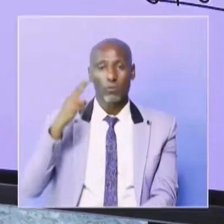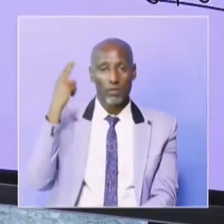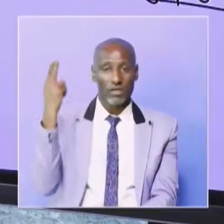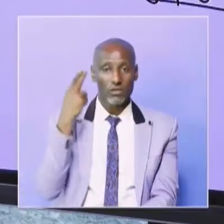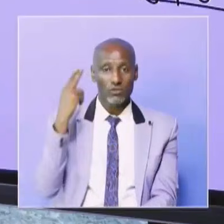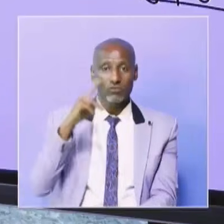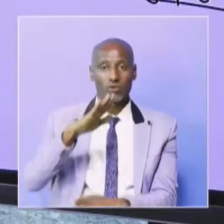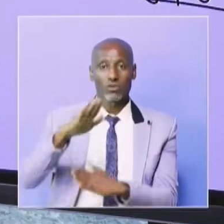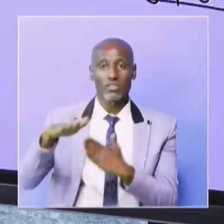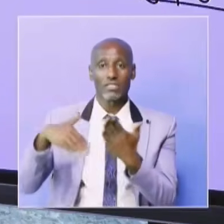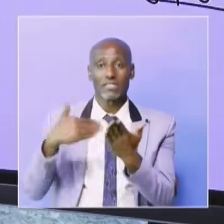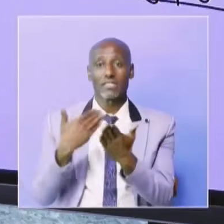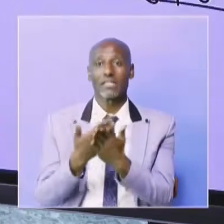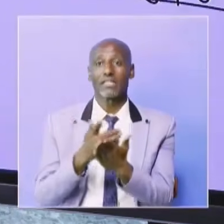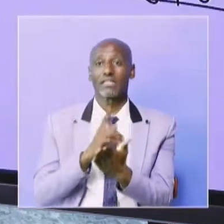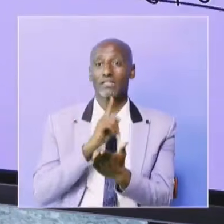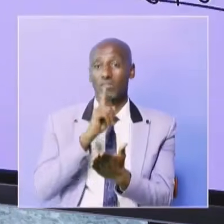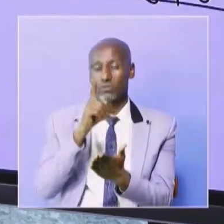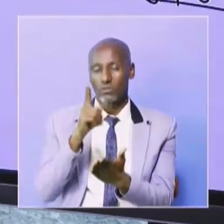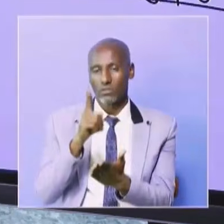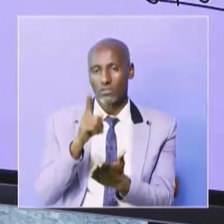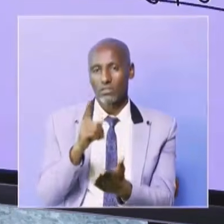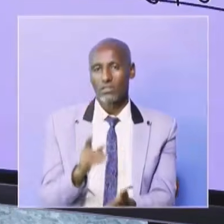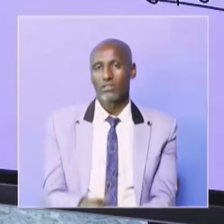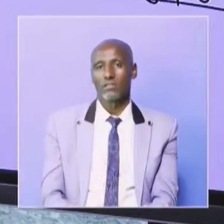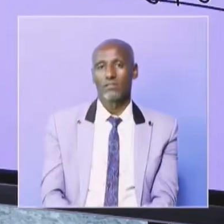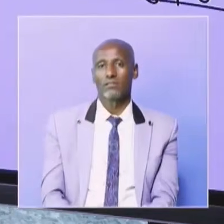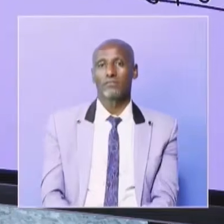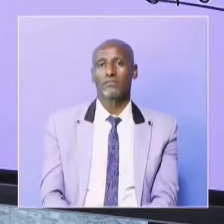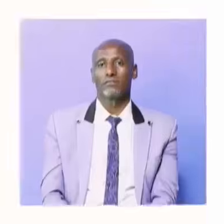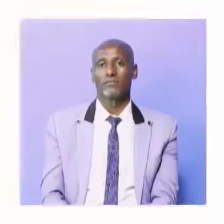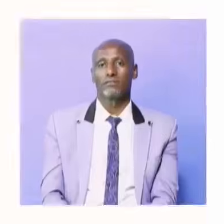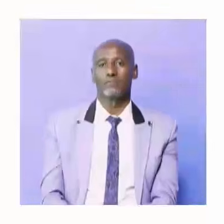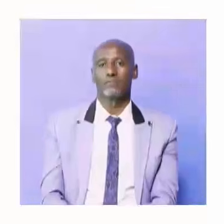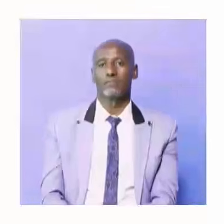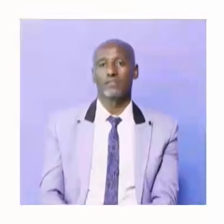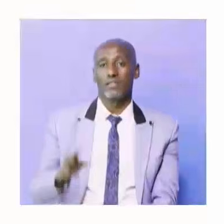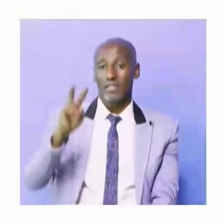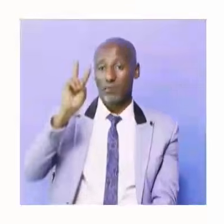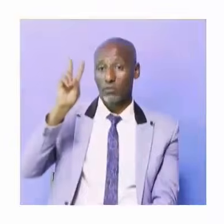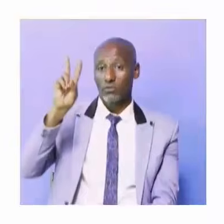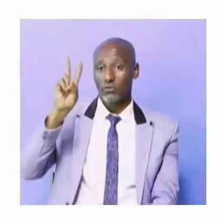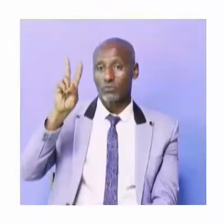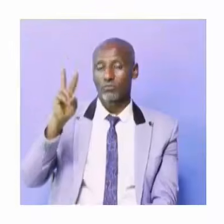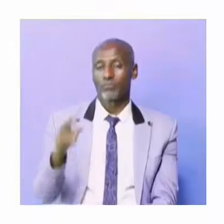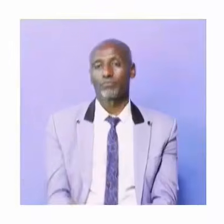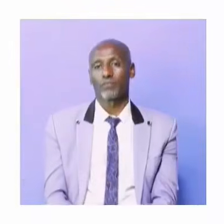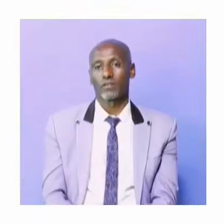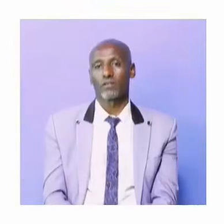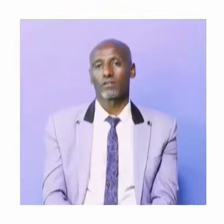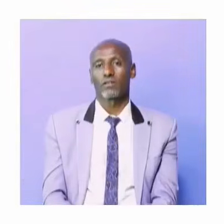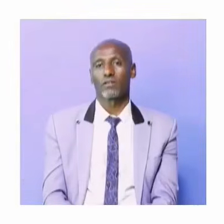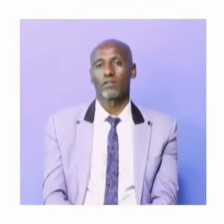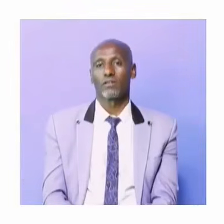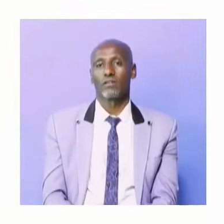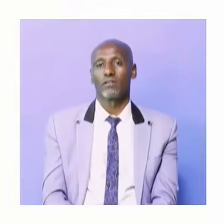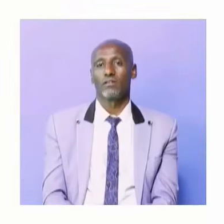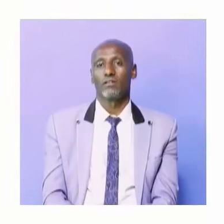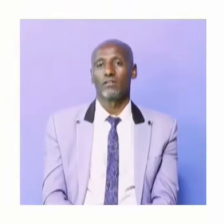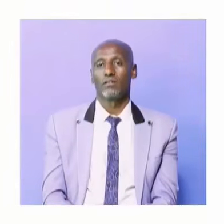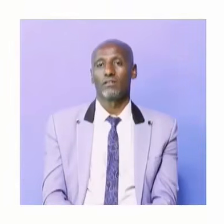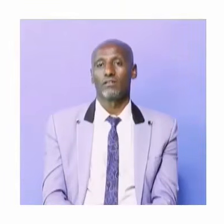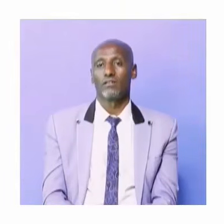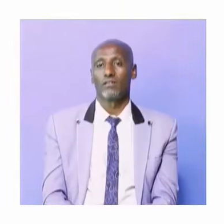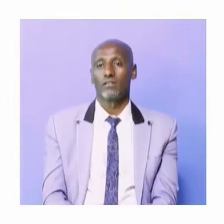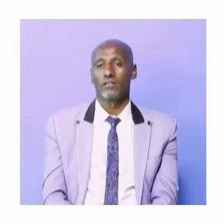truth. I'm sure you can give a lot of examples with this one. Let's go to the next one. The next one,